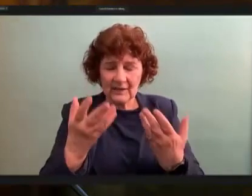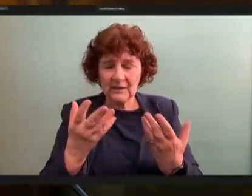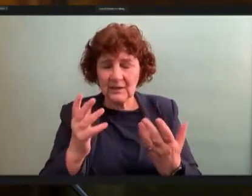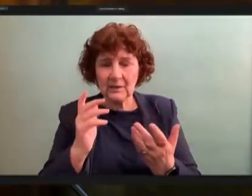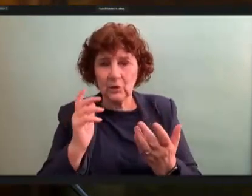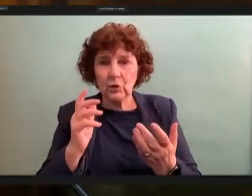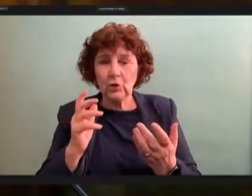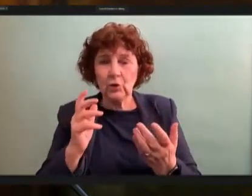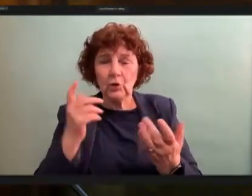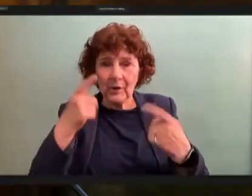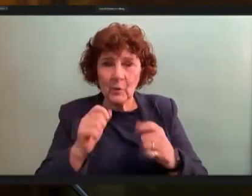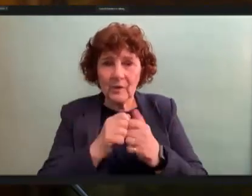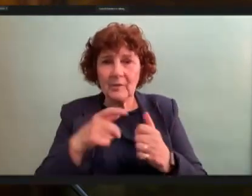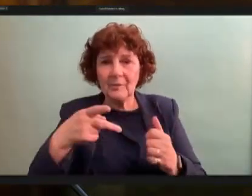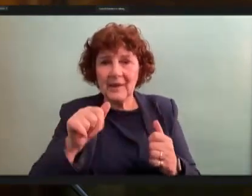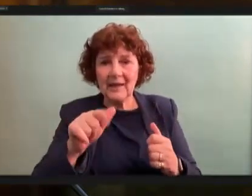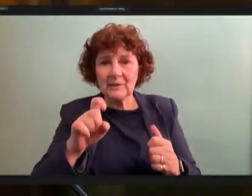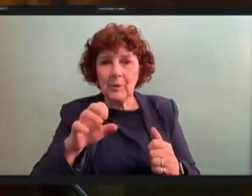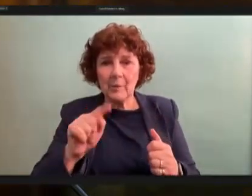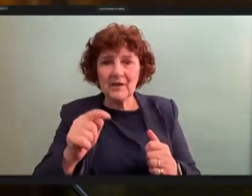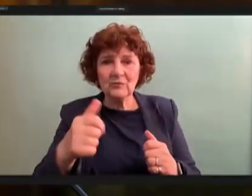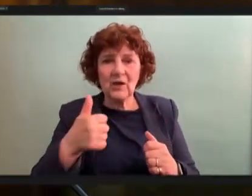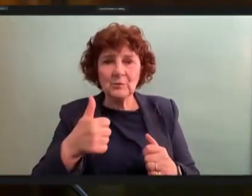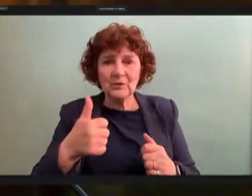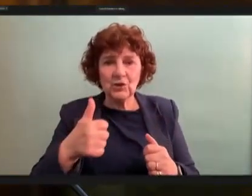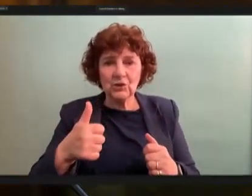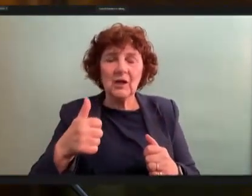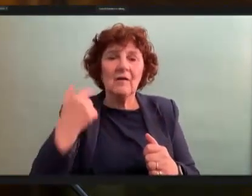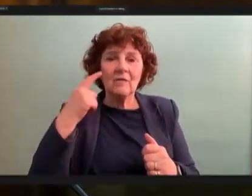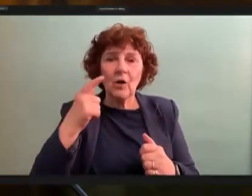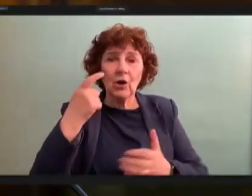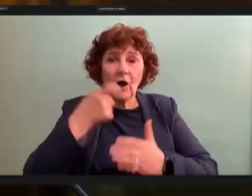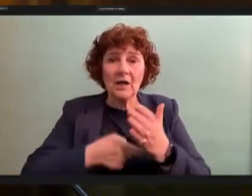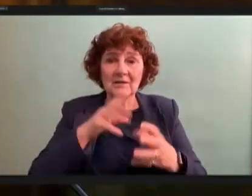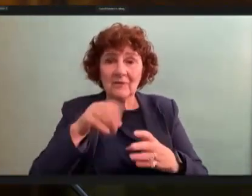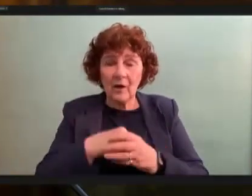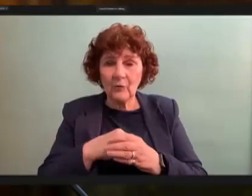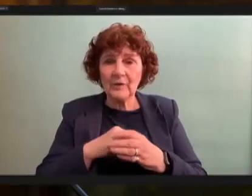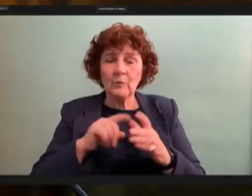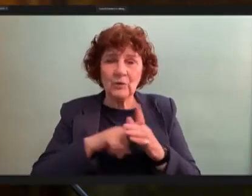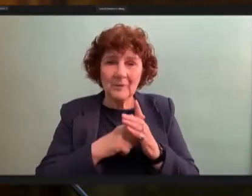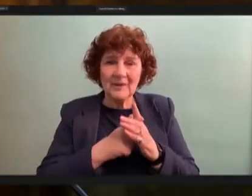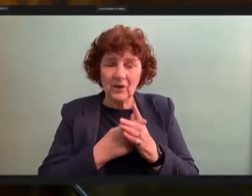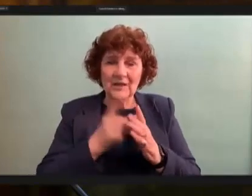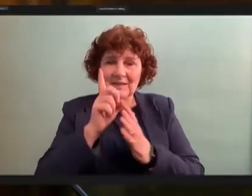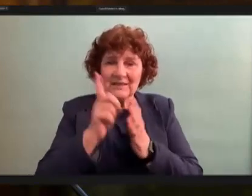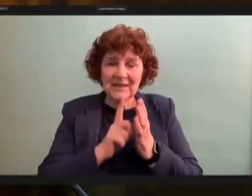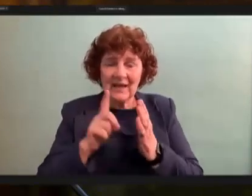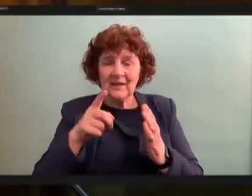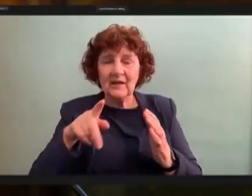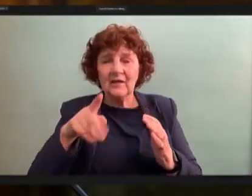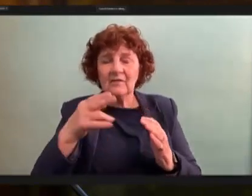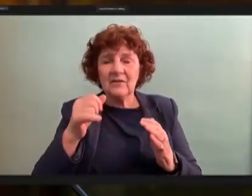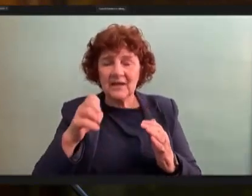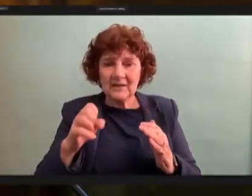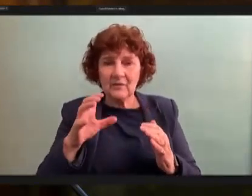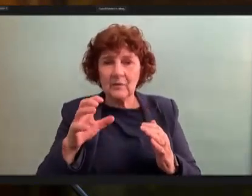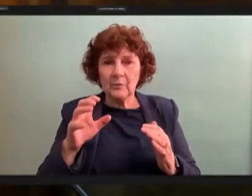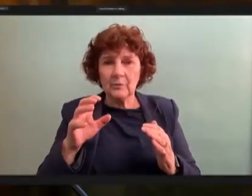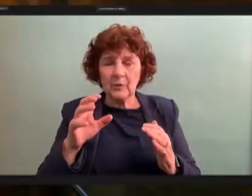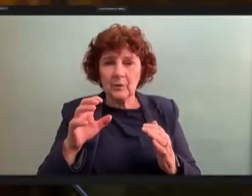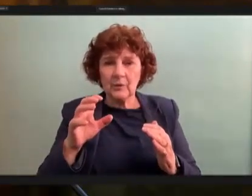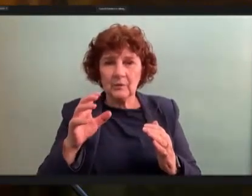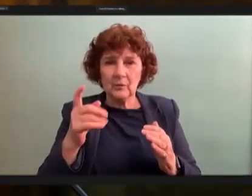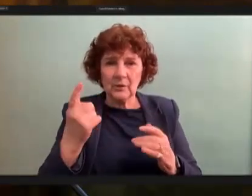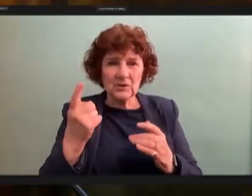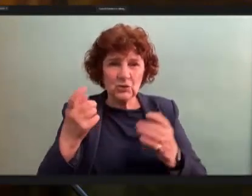of Transportation for costs associated with the preliminary design phase of the Calera Street Bridge project, providing for the payment of the cost thereof